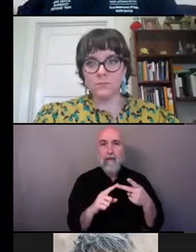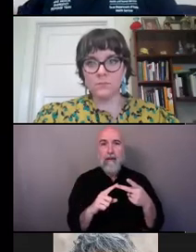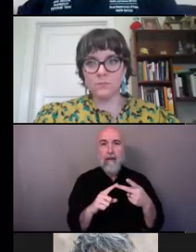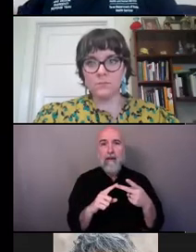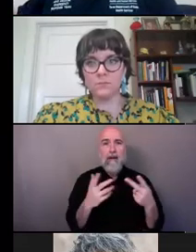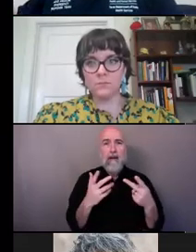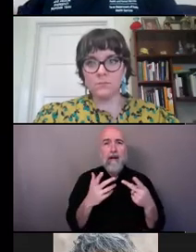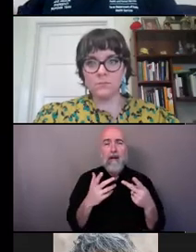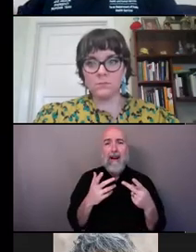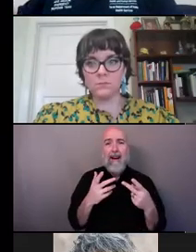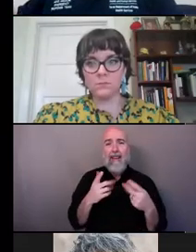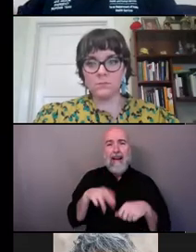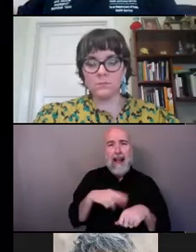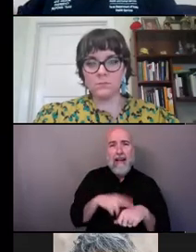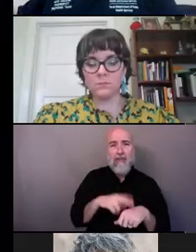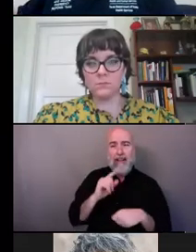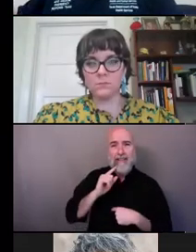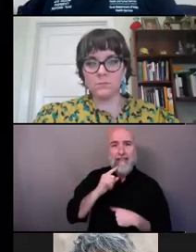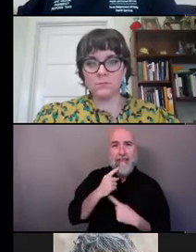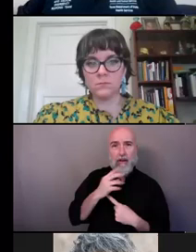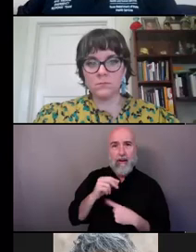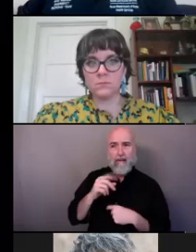and severity of the potential harm.